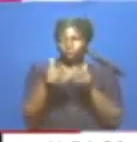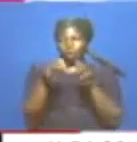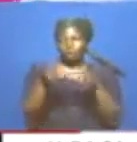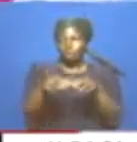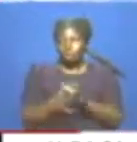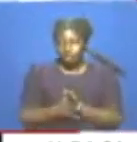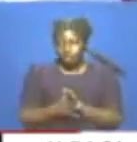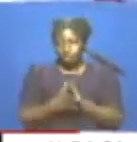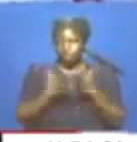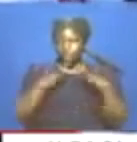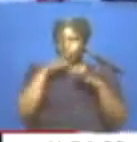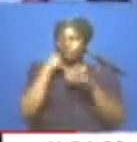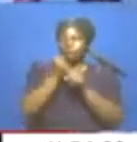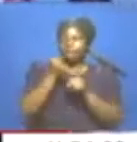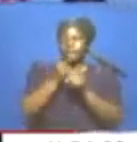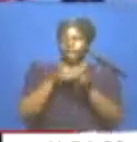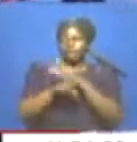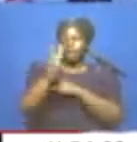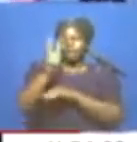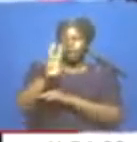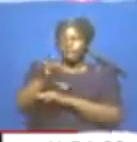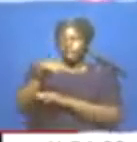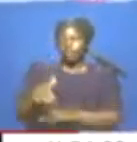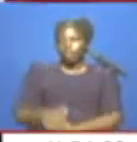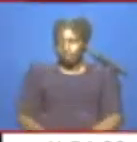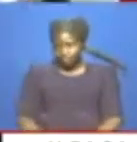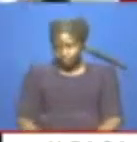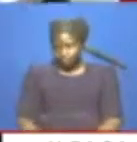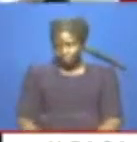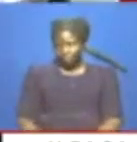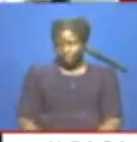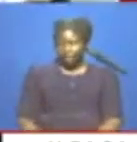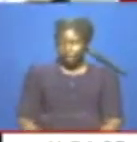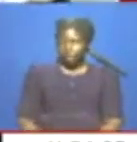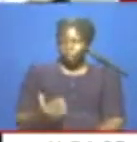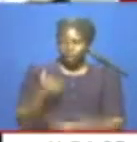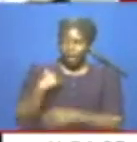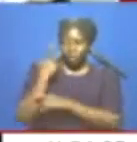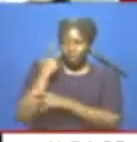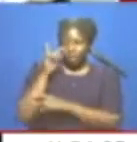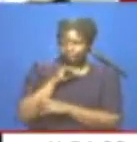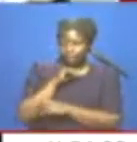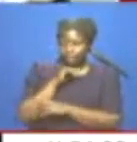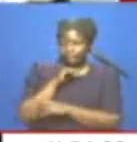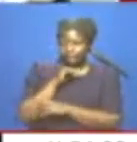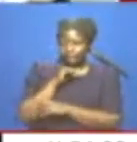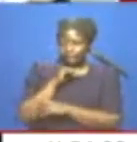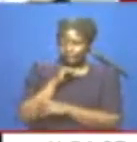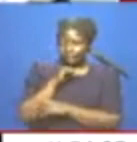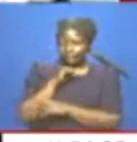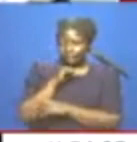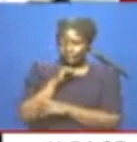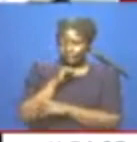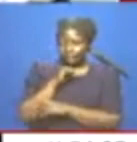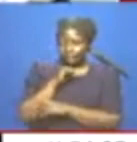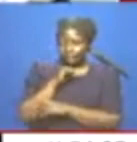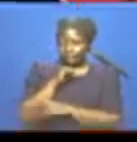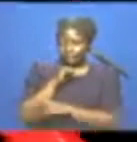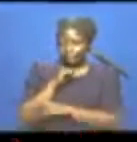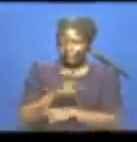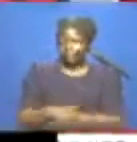in Wajir Airport and Wajir the town. And you've seen that your approach in terms of the routes that you're servicing